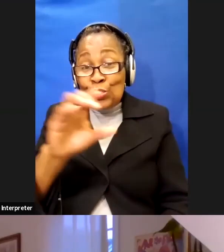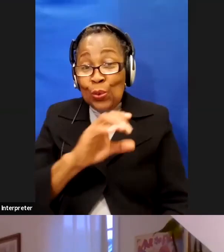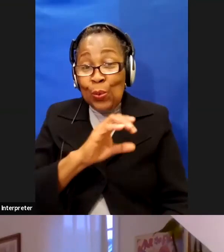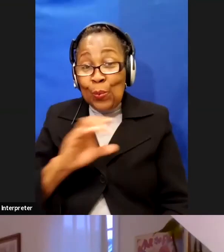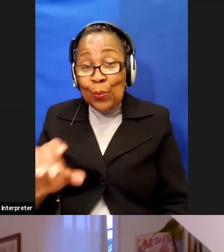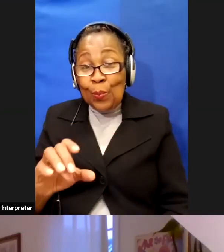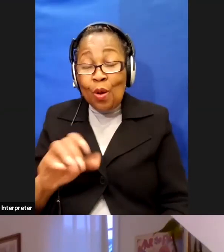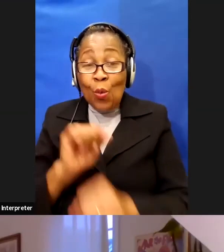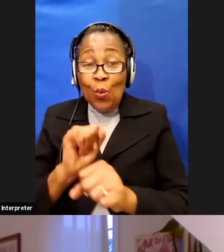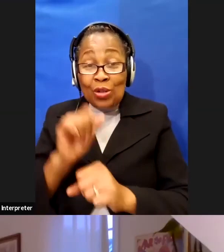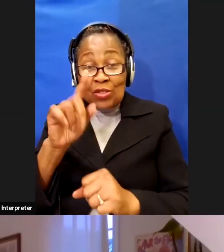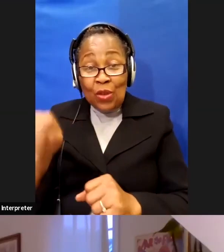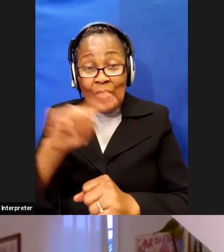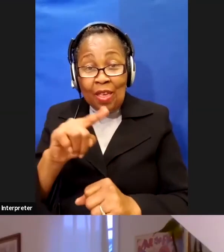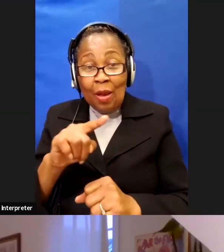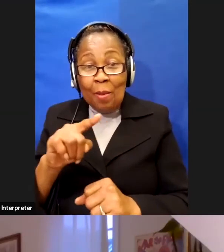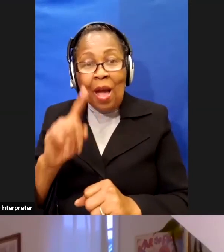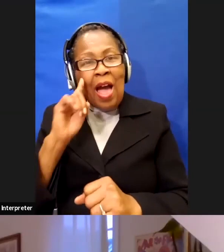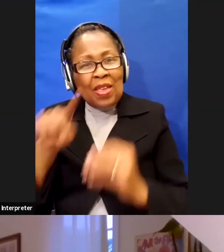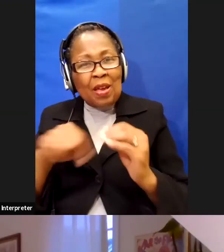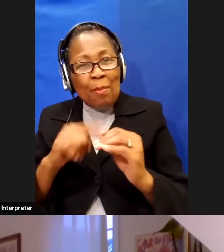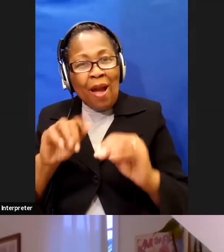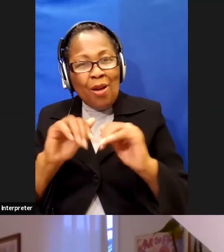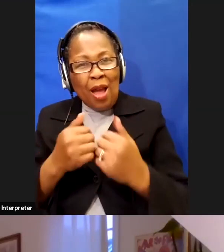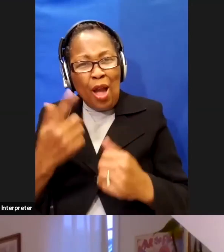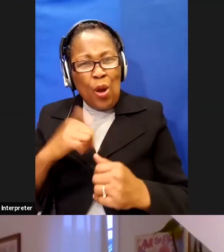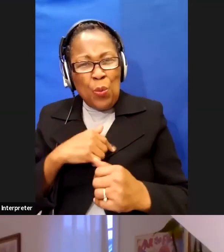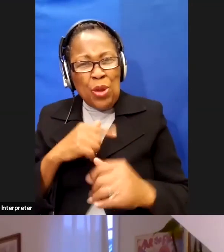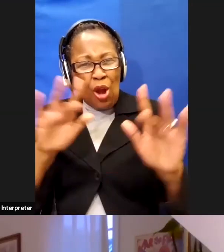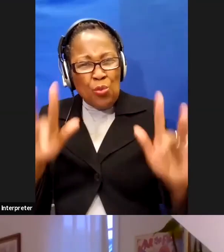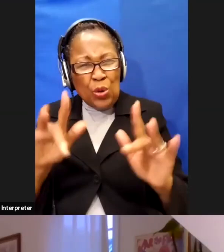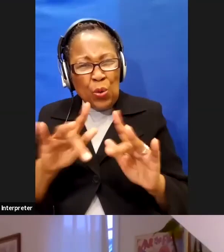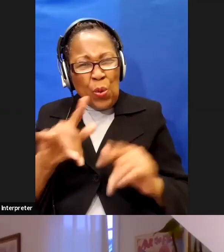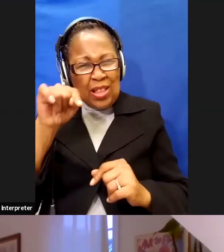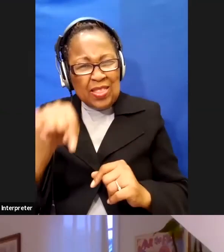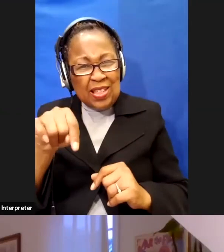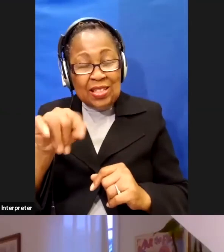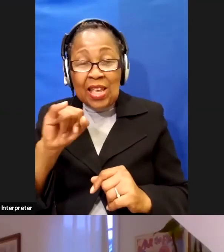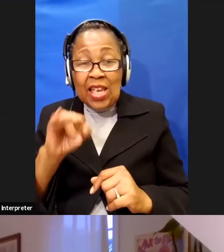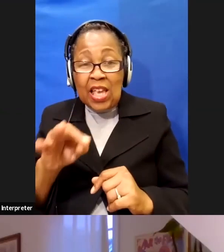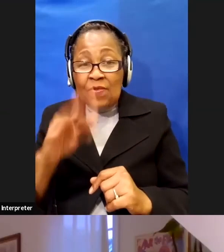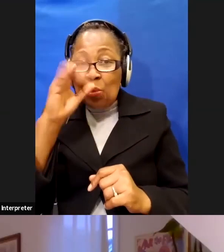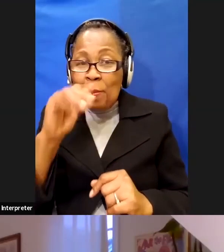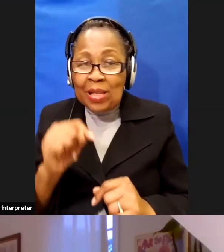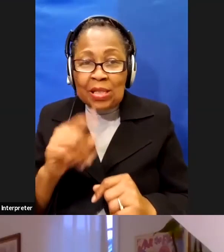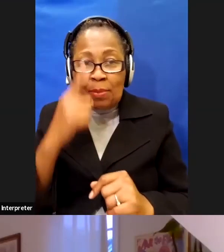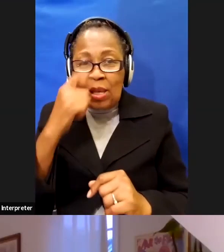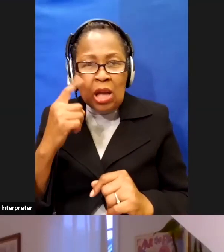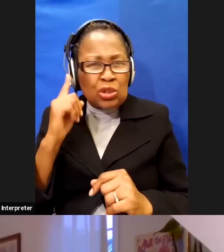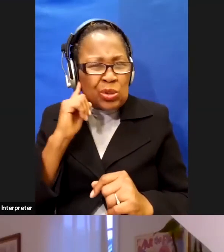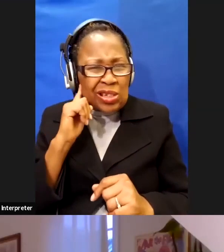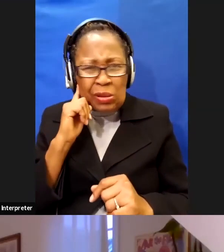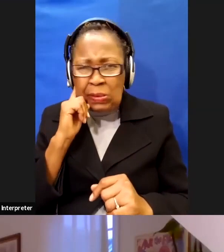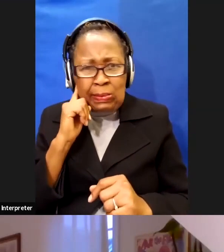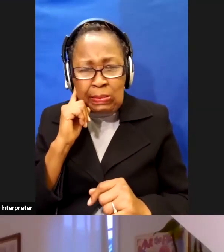I think about the fact that we're recording this session, and if you missed something because you didn't hear it, or your